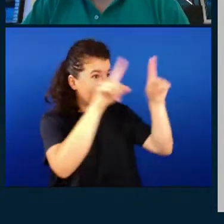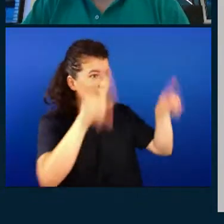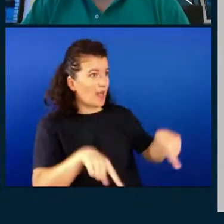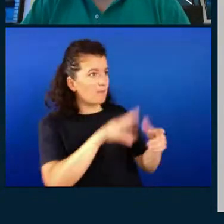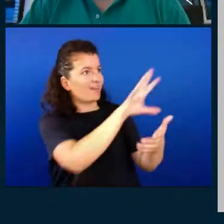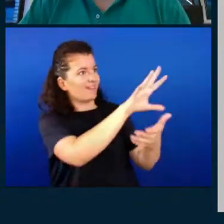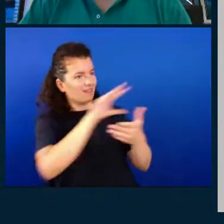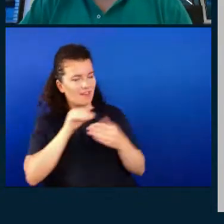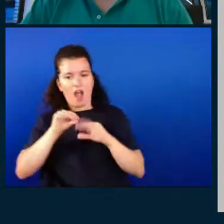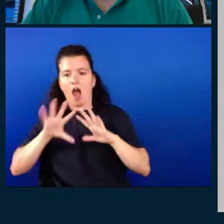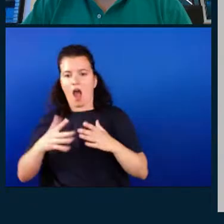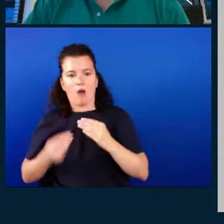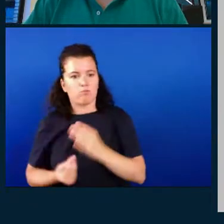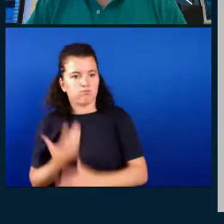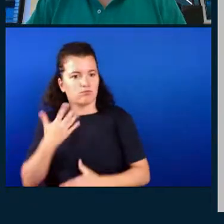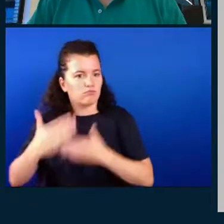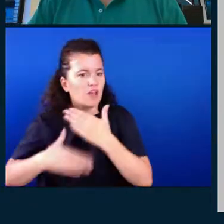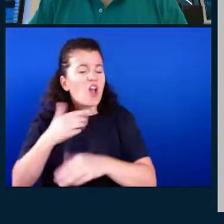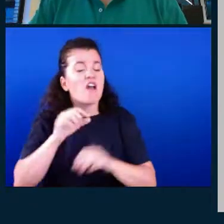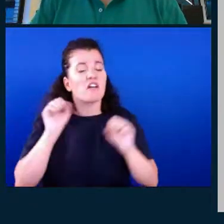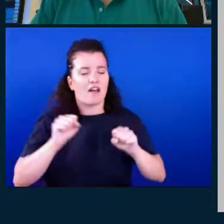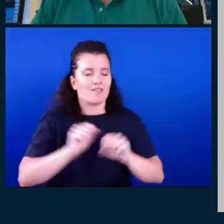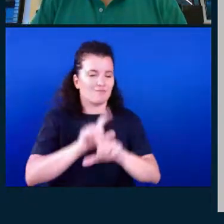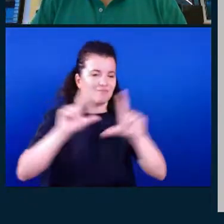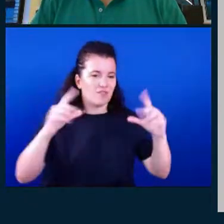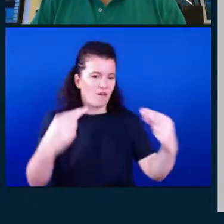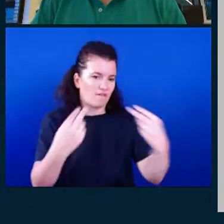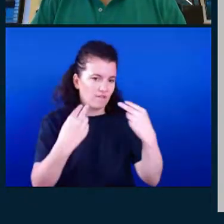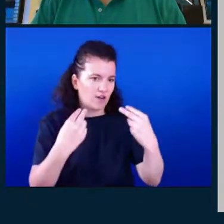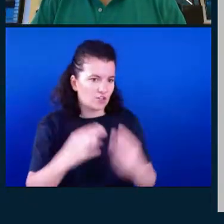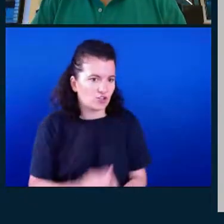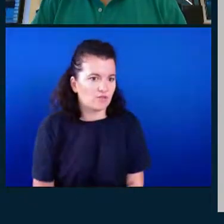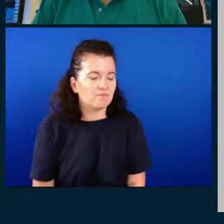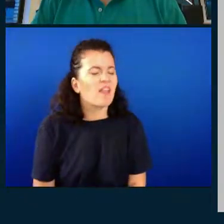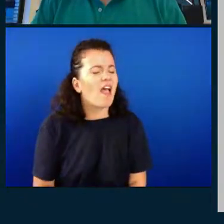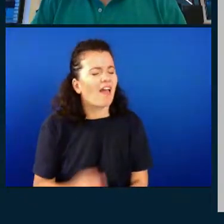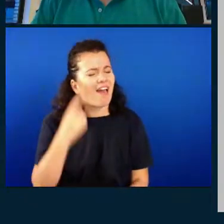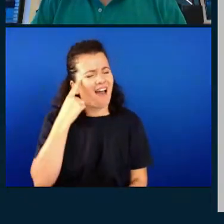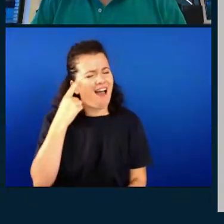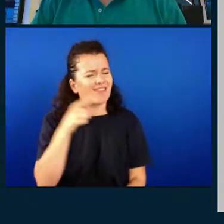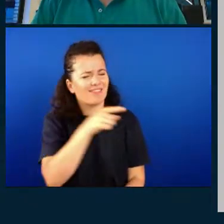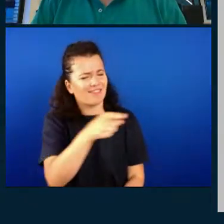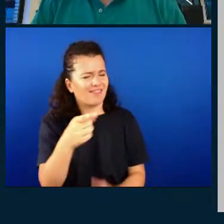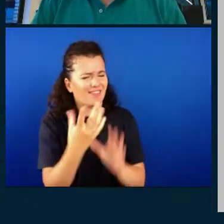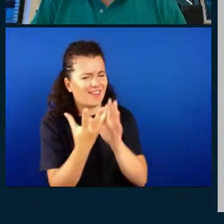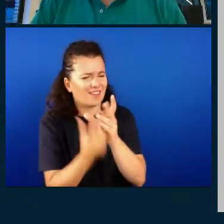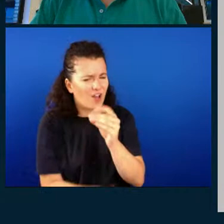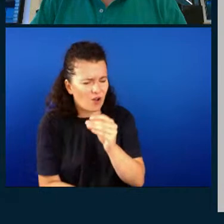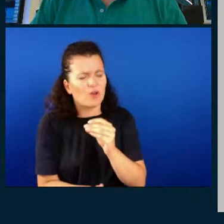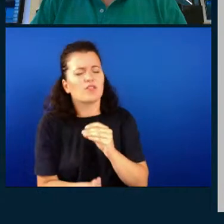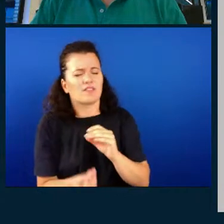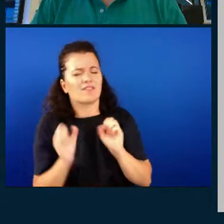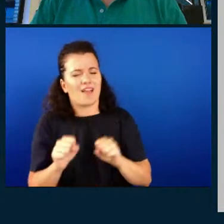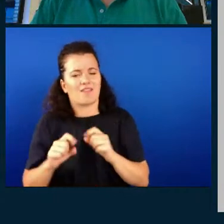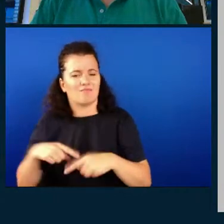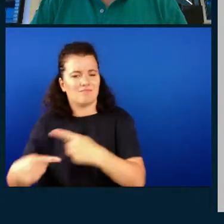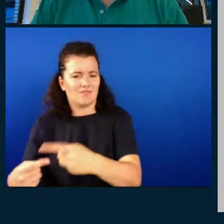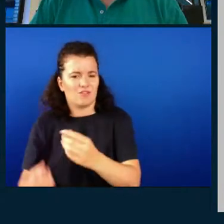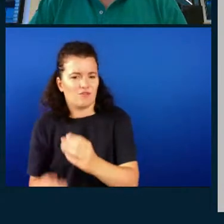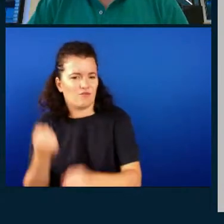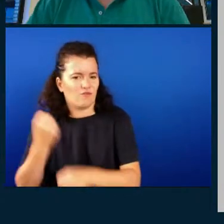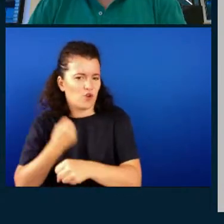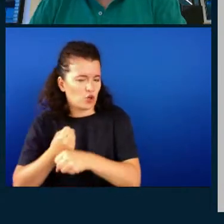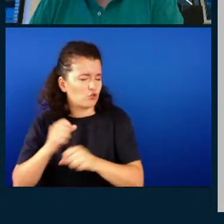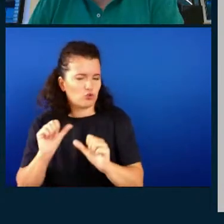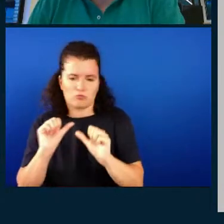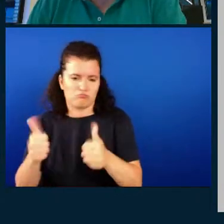file as well. And it should work as you download it and clone the repo. Okay, thank you